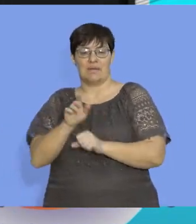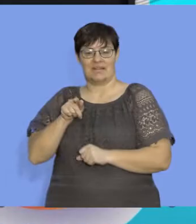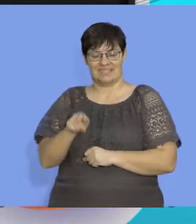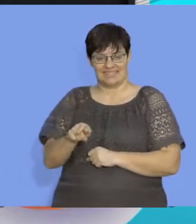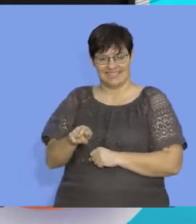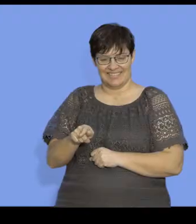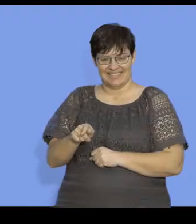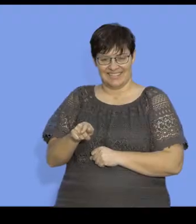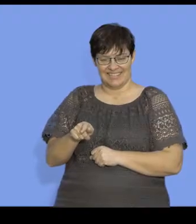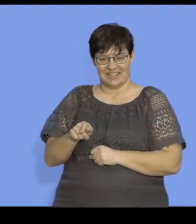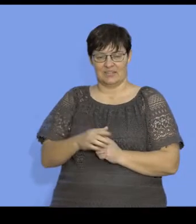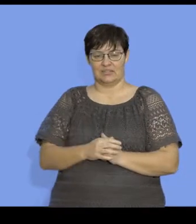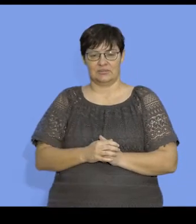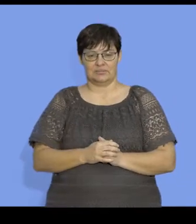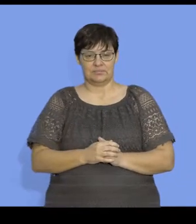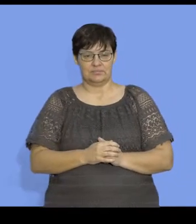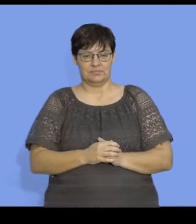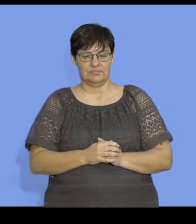income statement.